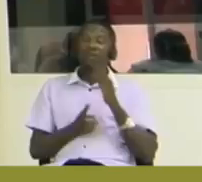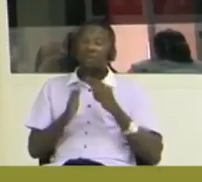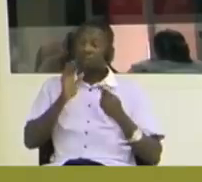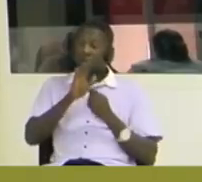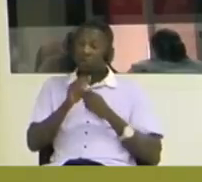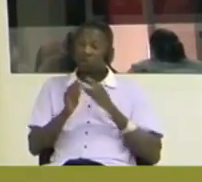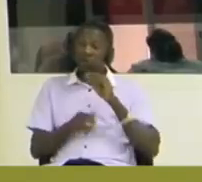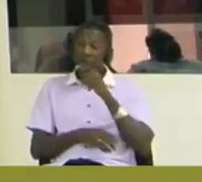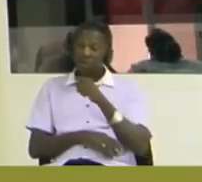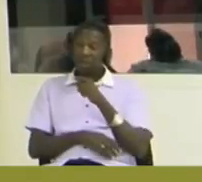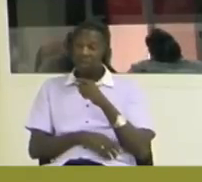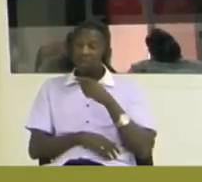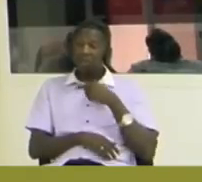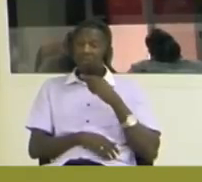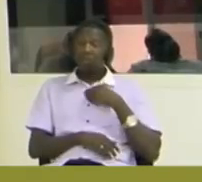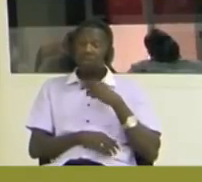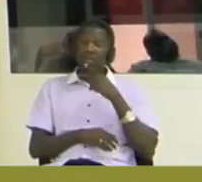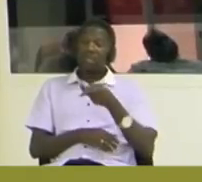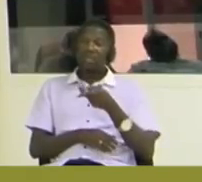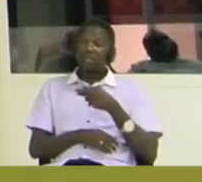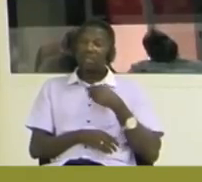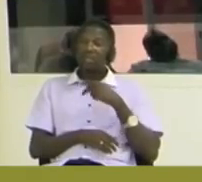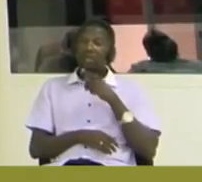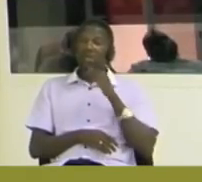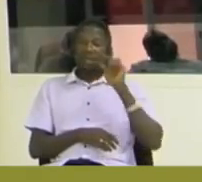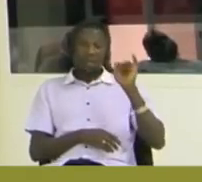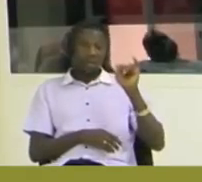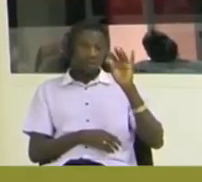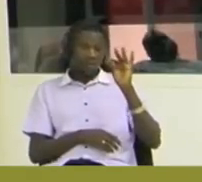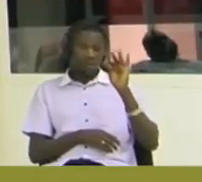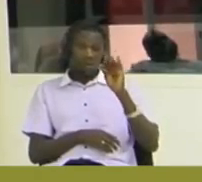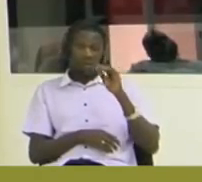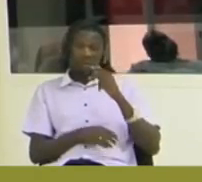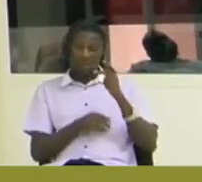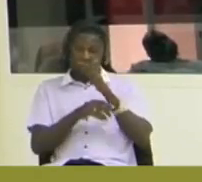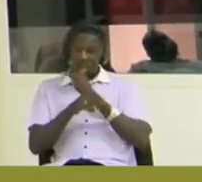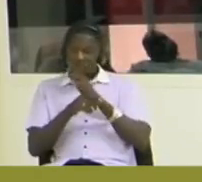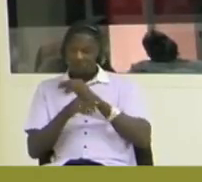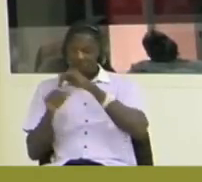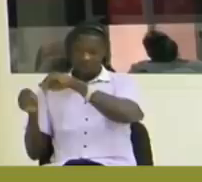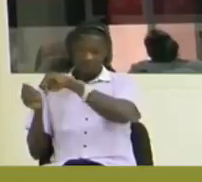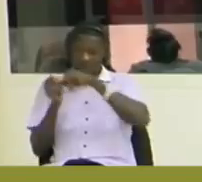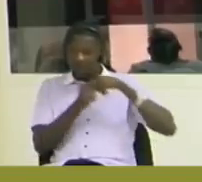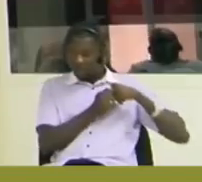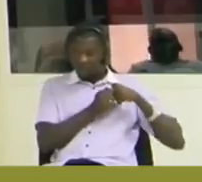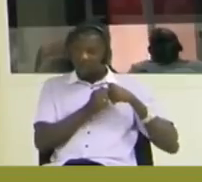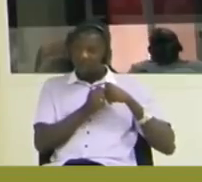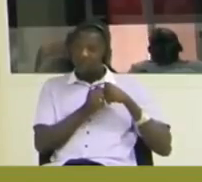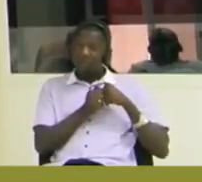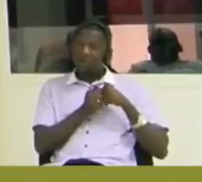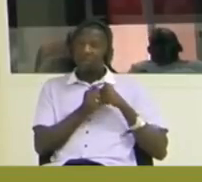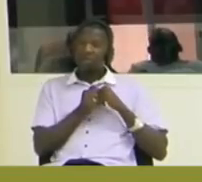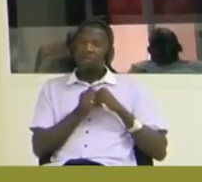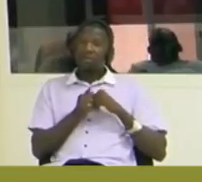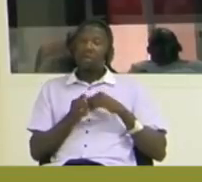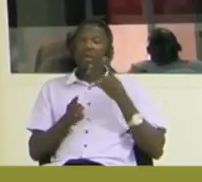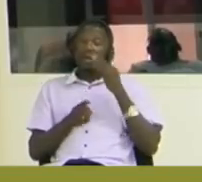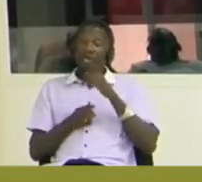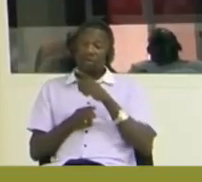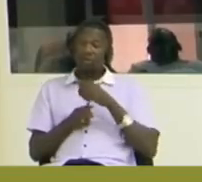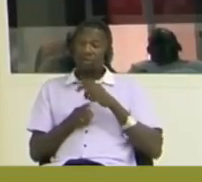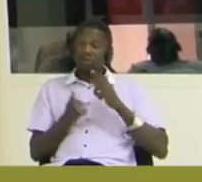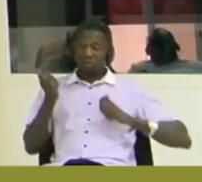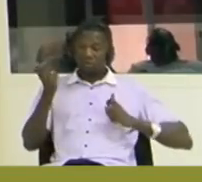that, to the extent that Yankuba's guards were withdrawn. If at all weapons were being brought